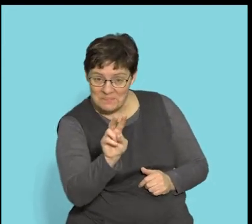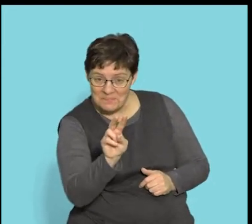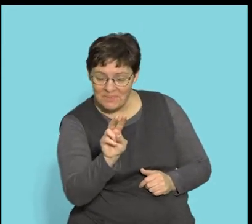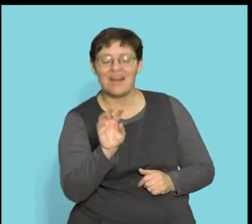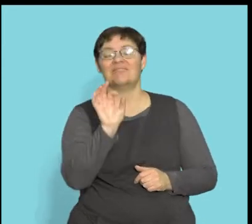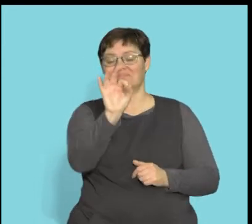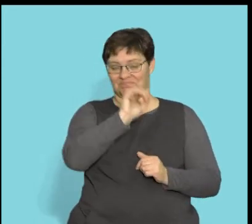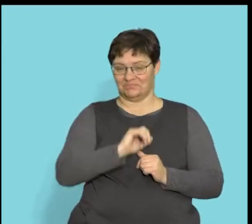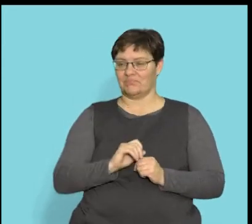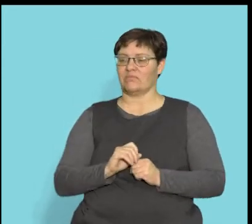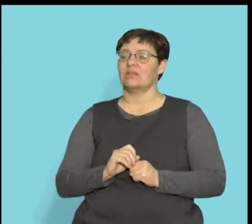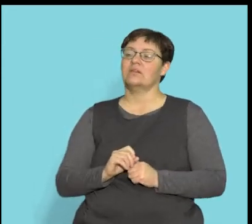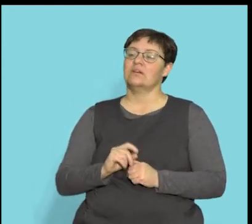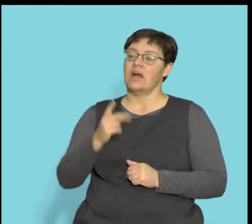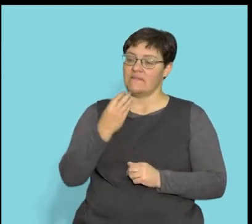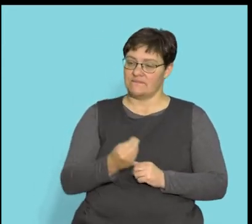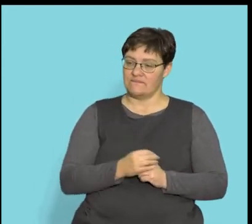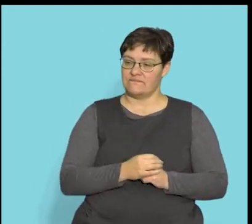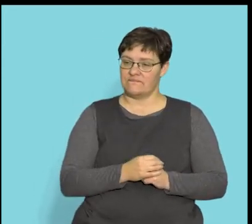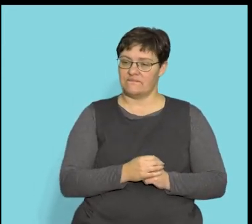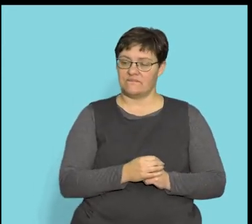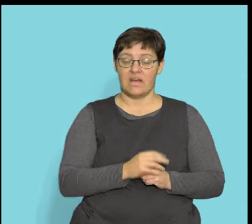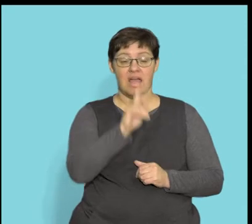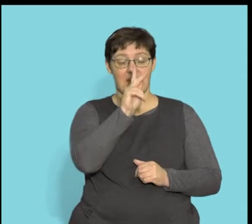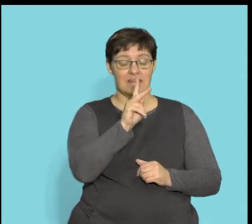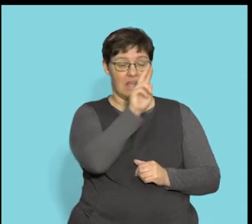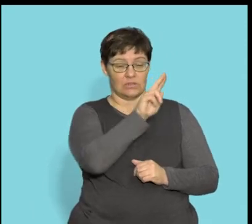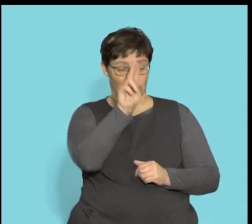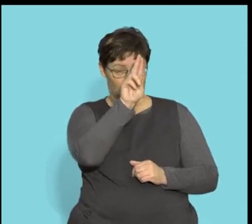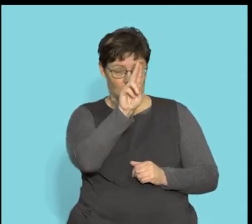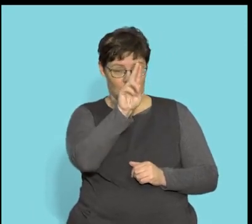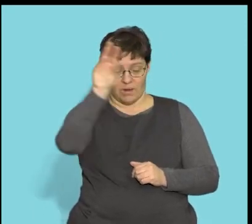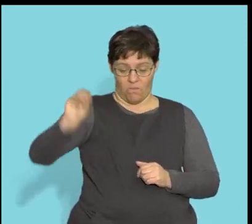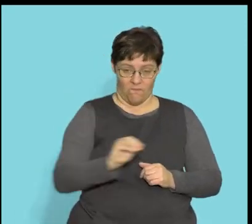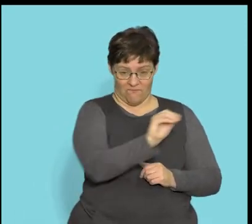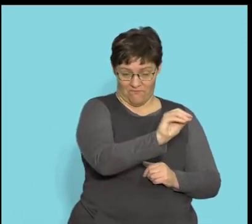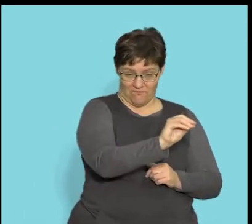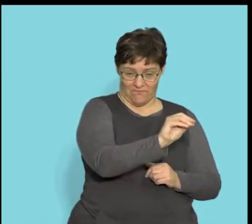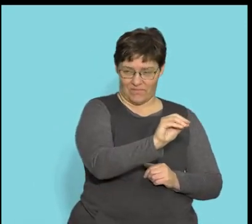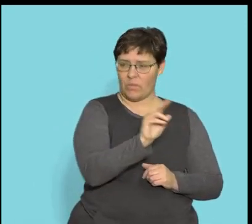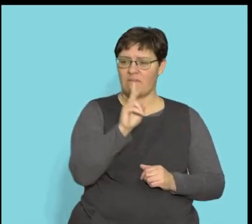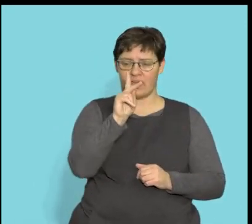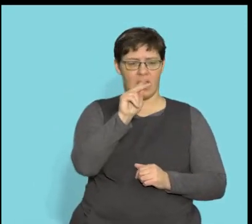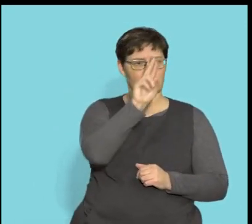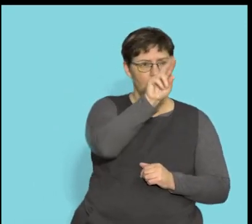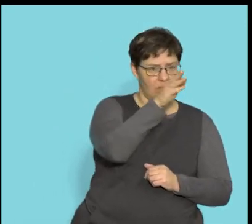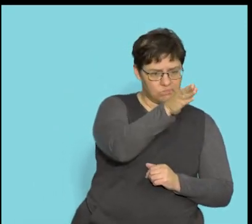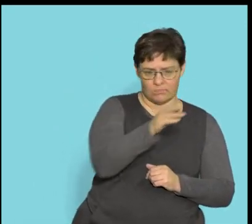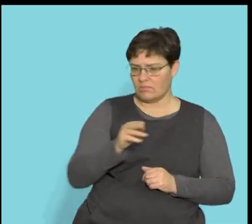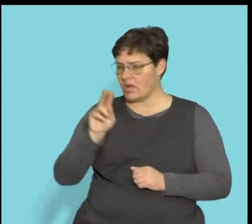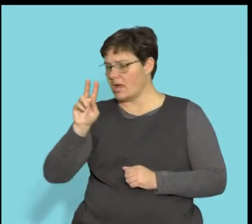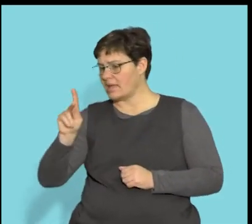Hopefully, everyone can see that I can take out a highest common factor of k squared because I have a k